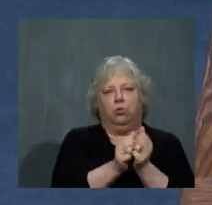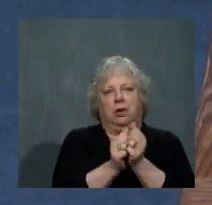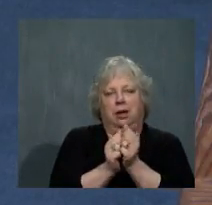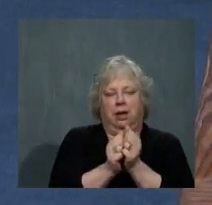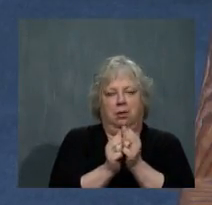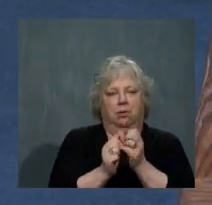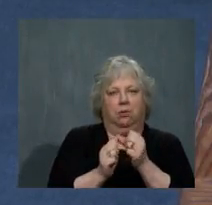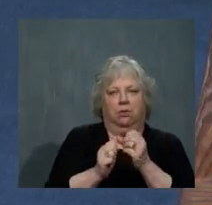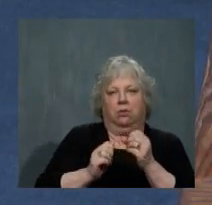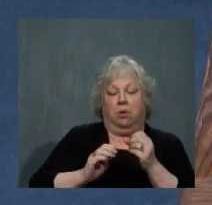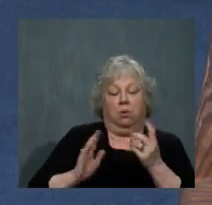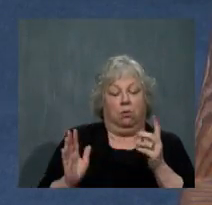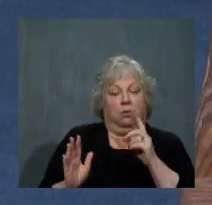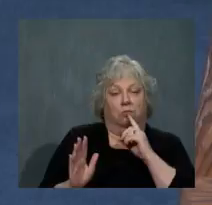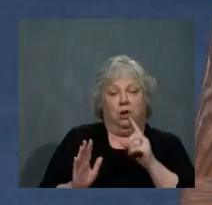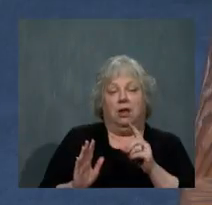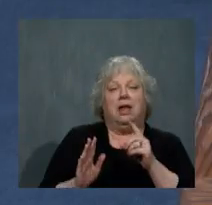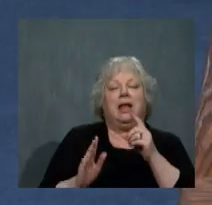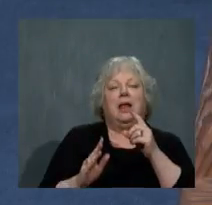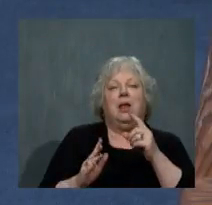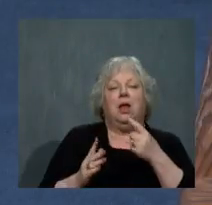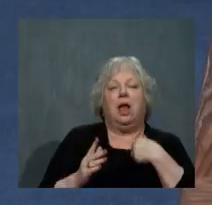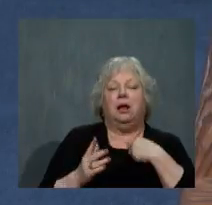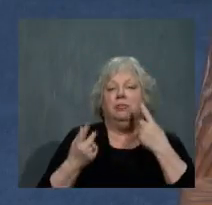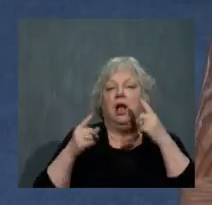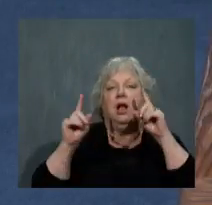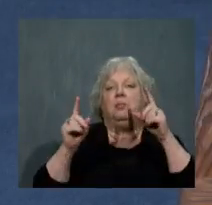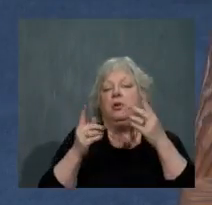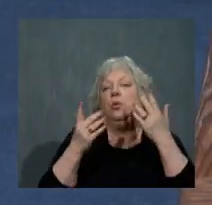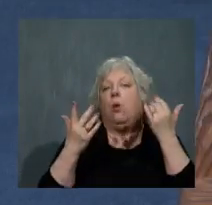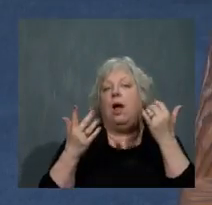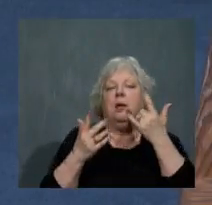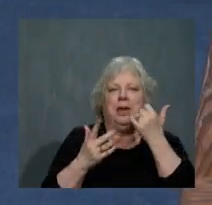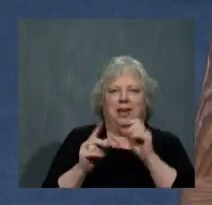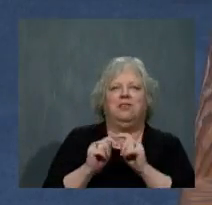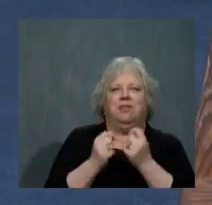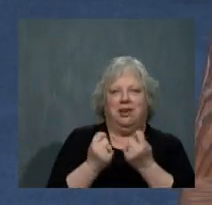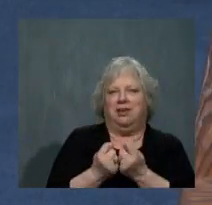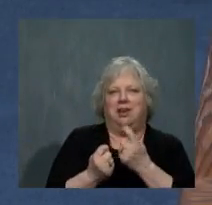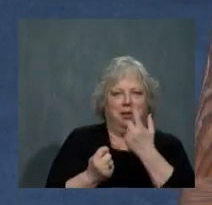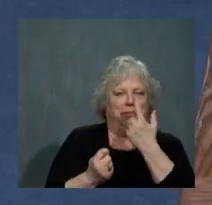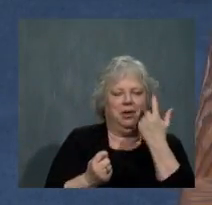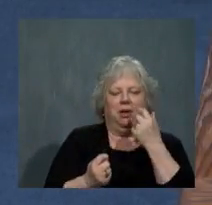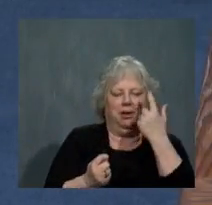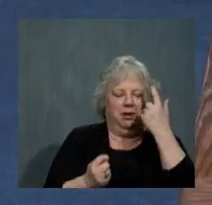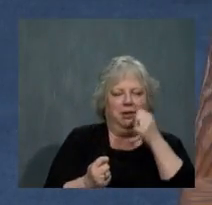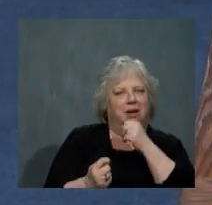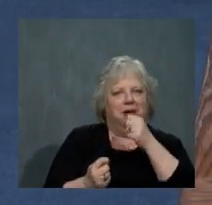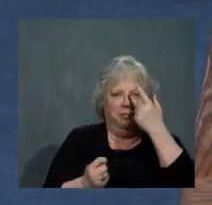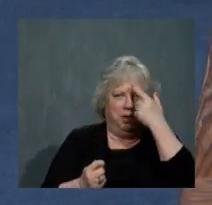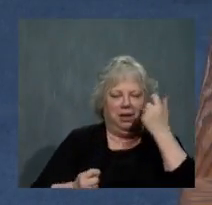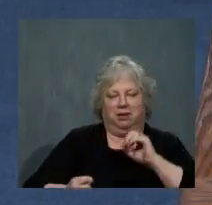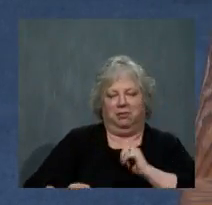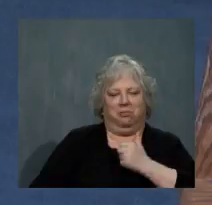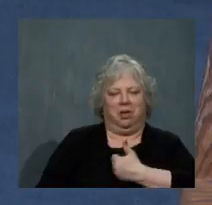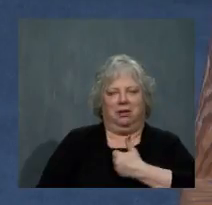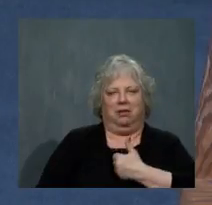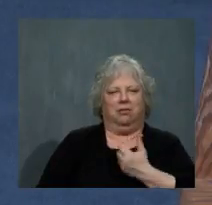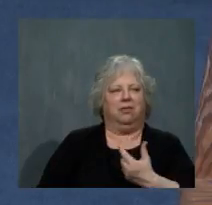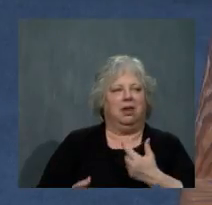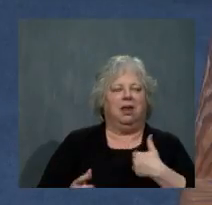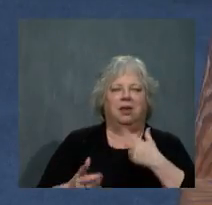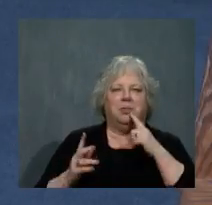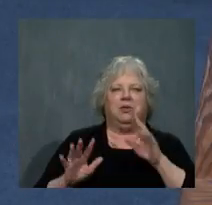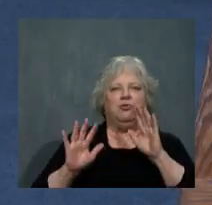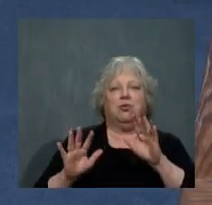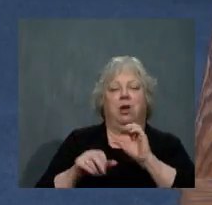I accomplished was because of the team and not because of individuals. It's been great working here. 33,